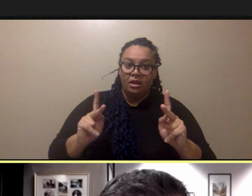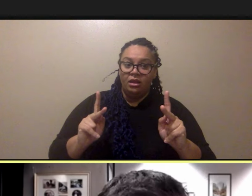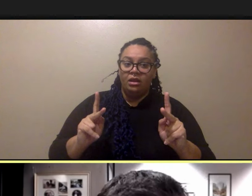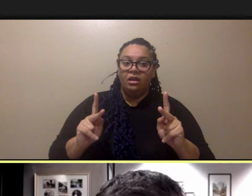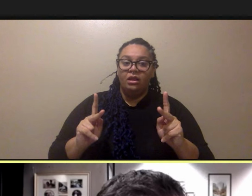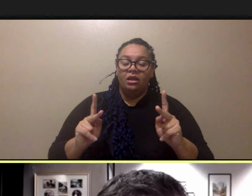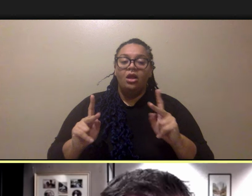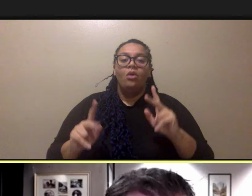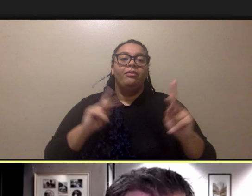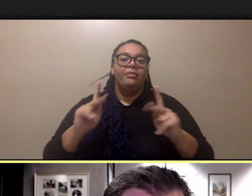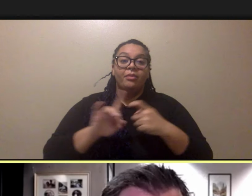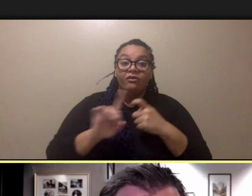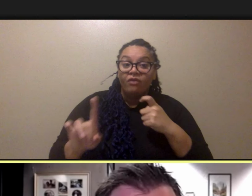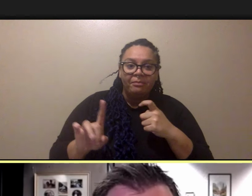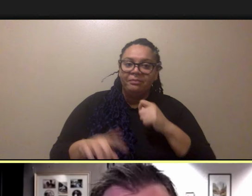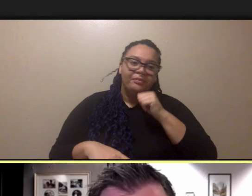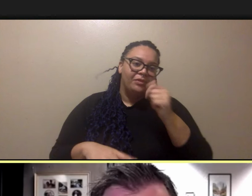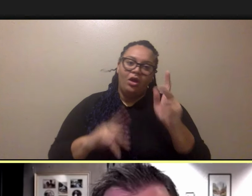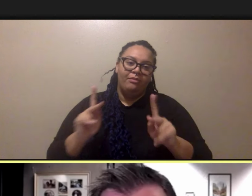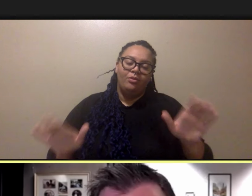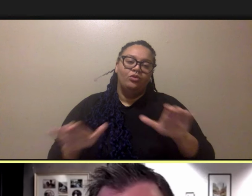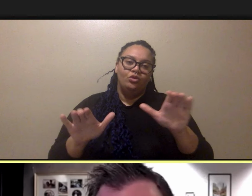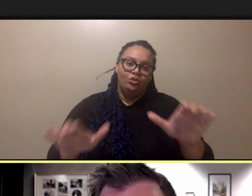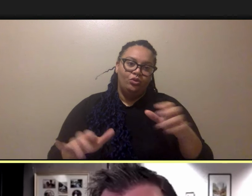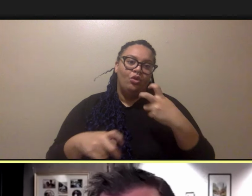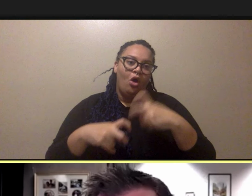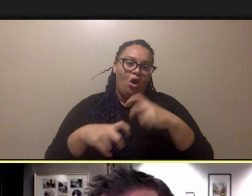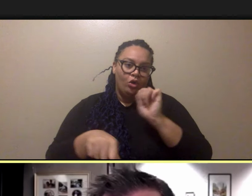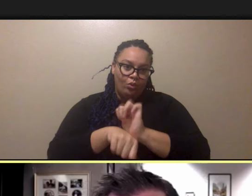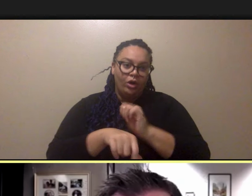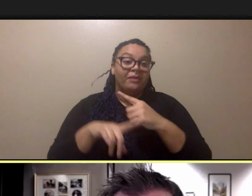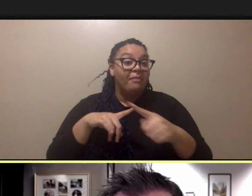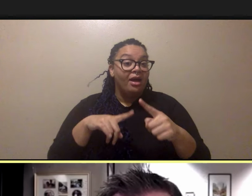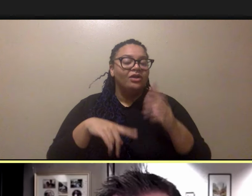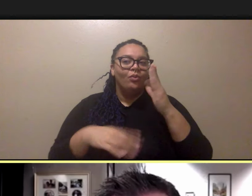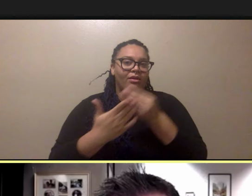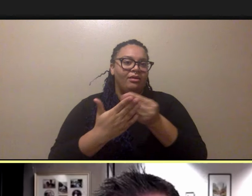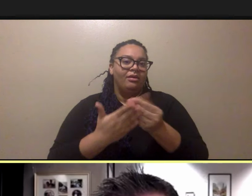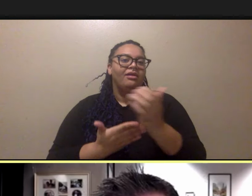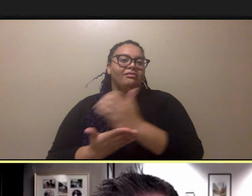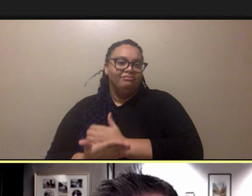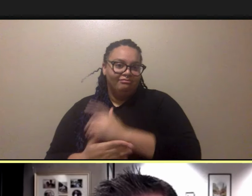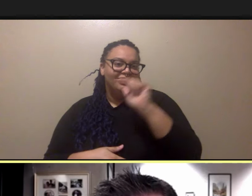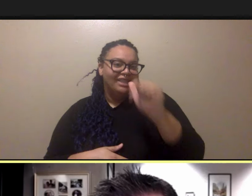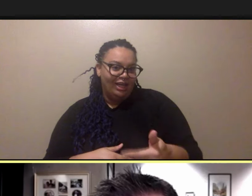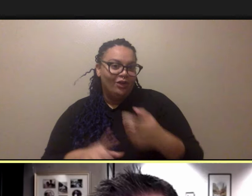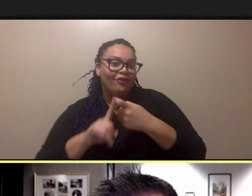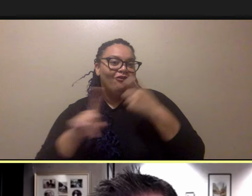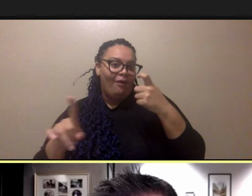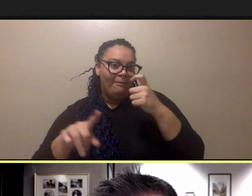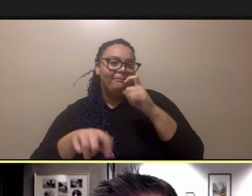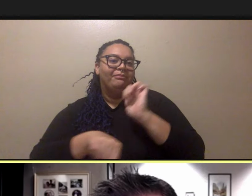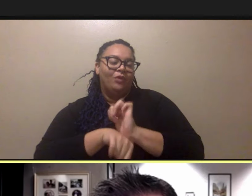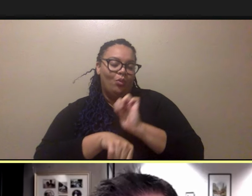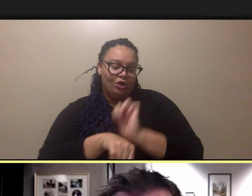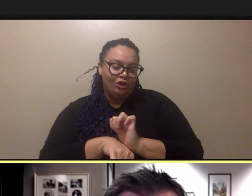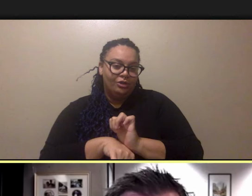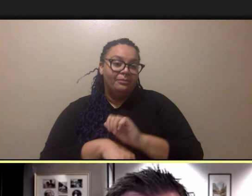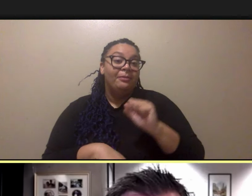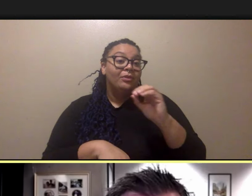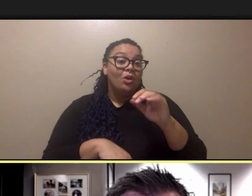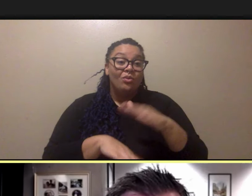what these people came from, they were not the ones who did the hard work. They were the ones to collect the dividends from the work. So the